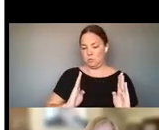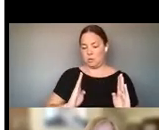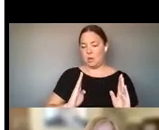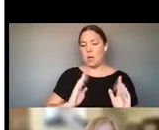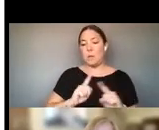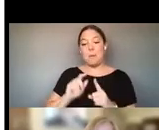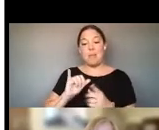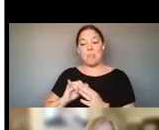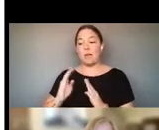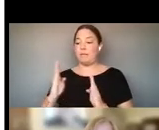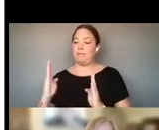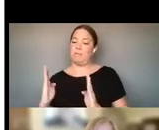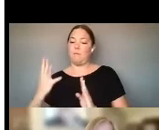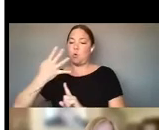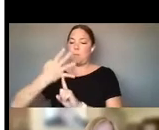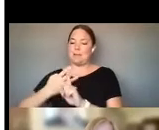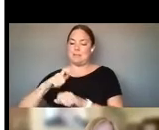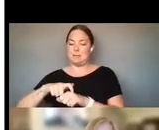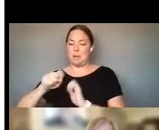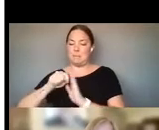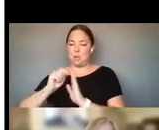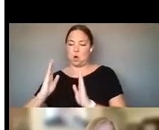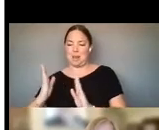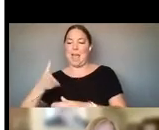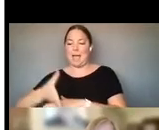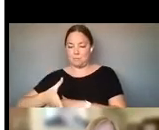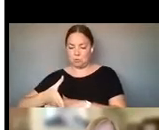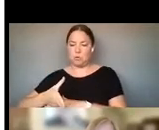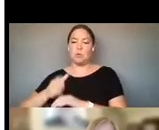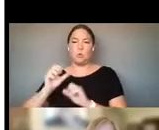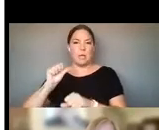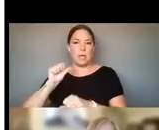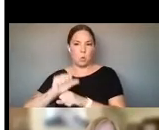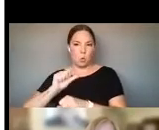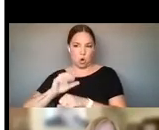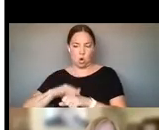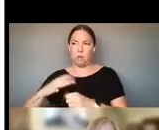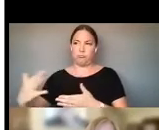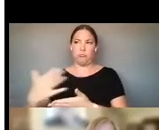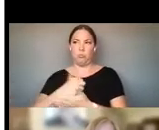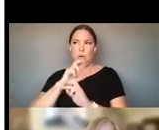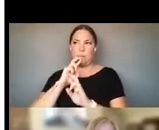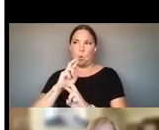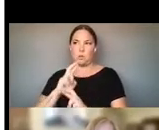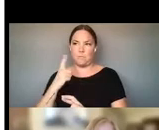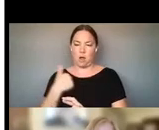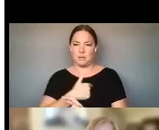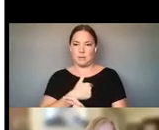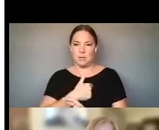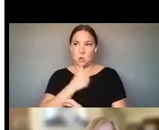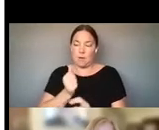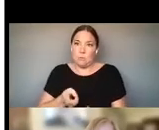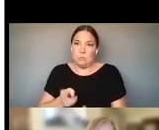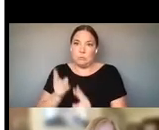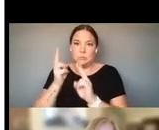four month window where you can, can work on compiling those reports for us. So you don't have to, to race and do